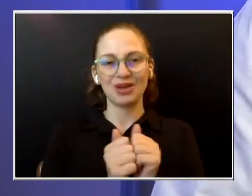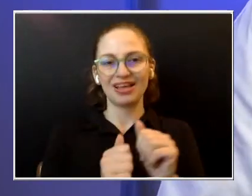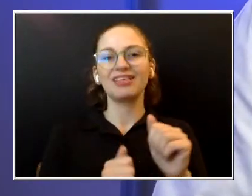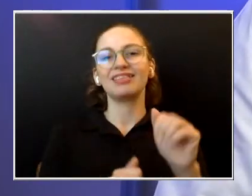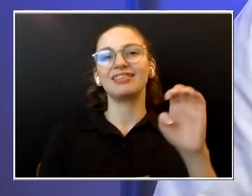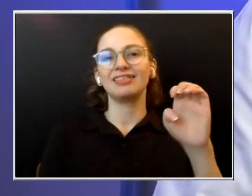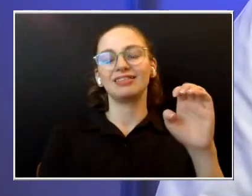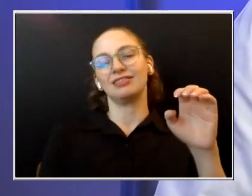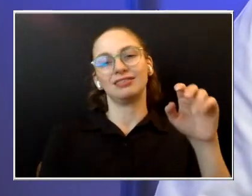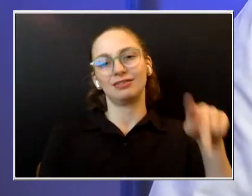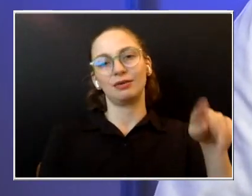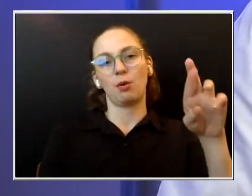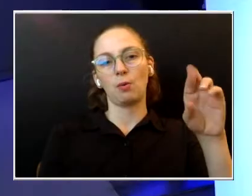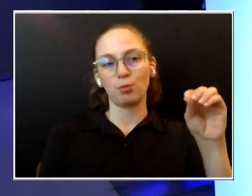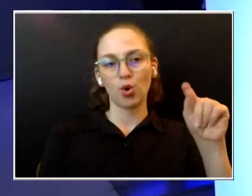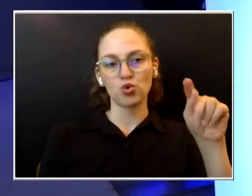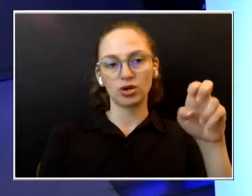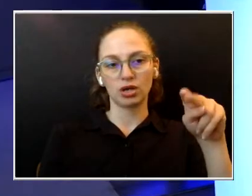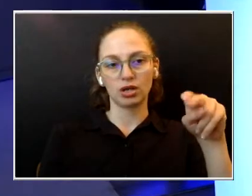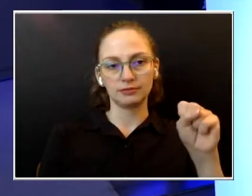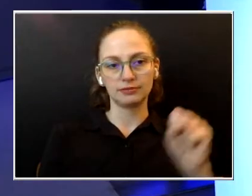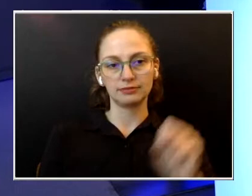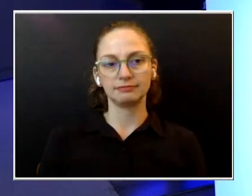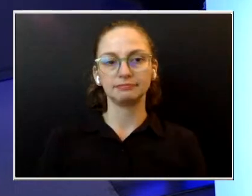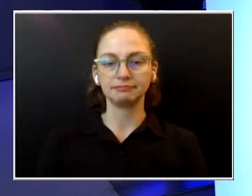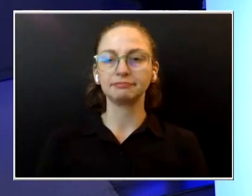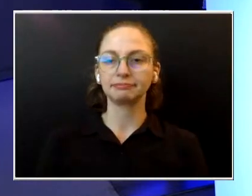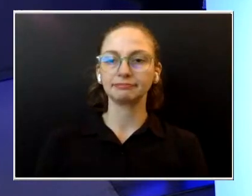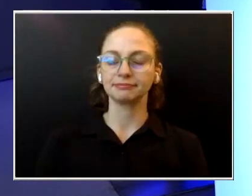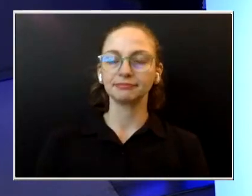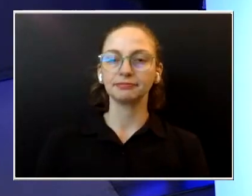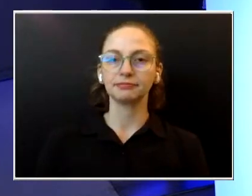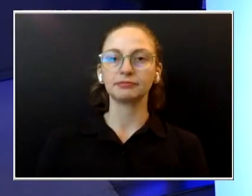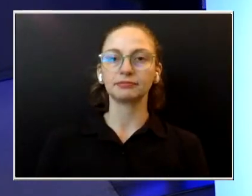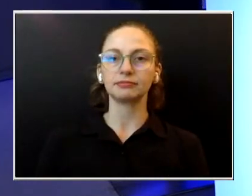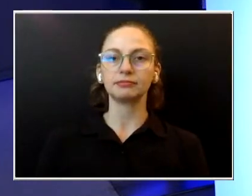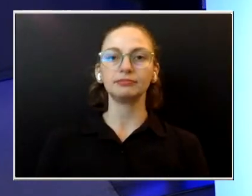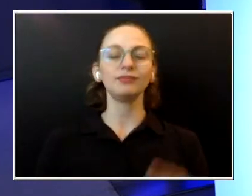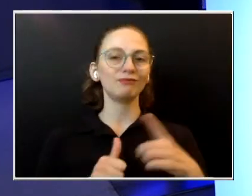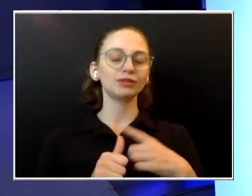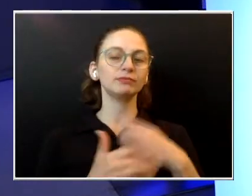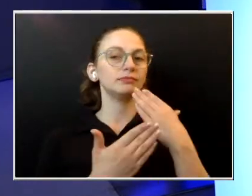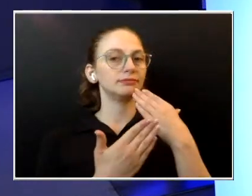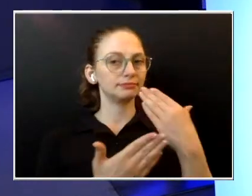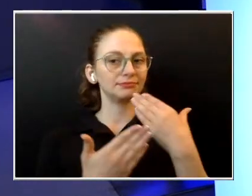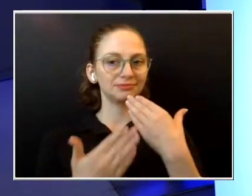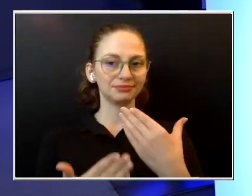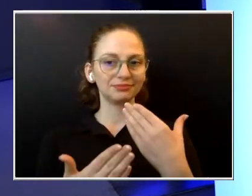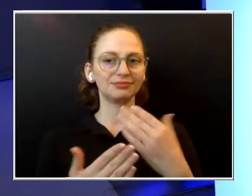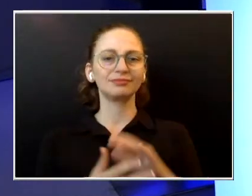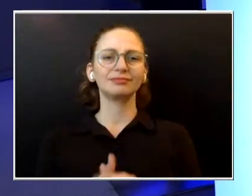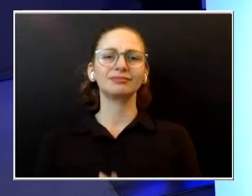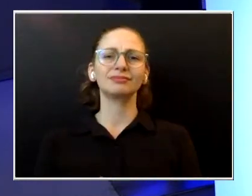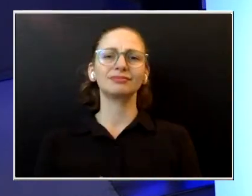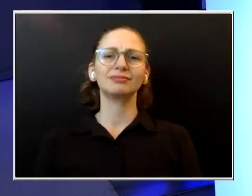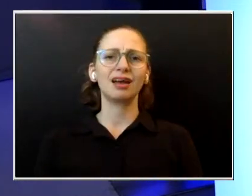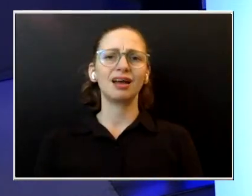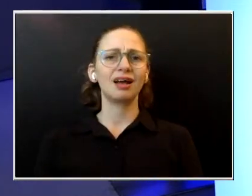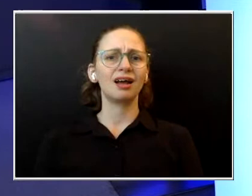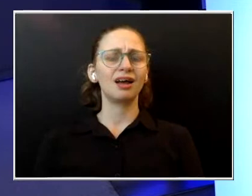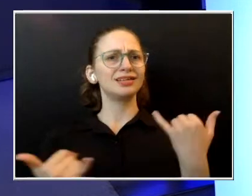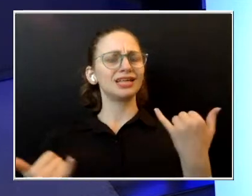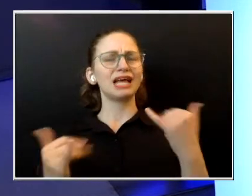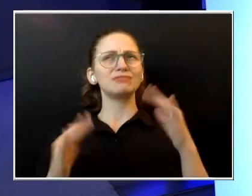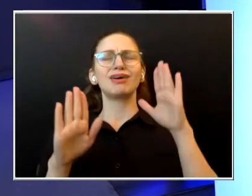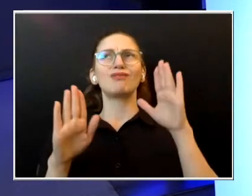our technology that we have here. So, first of all, Alexis, thank you, and to these guys, I just want to say thank you. This has been a great conversation today. I want to